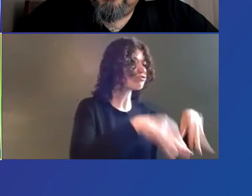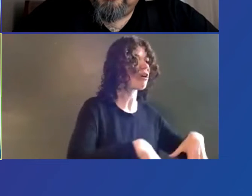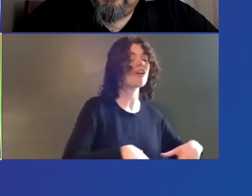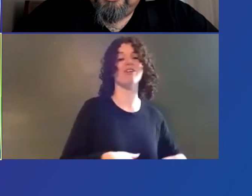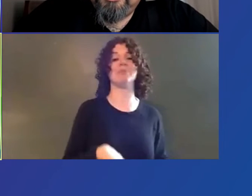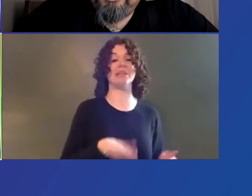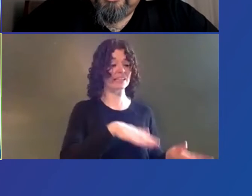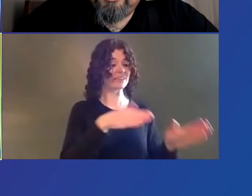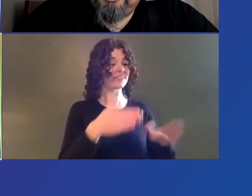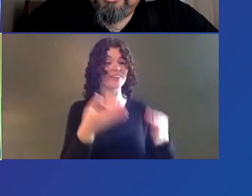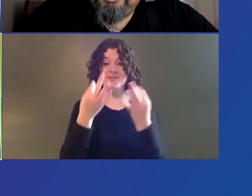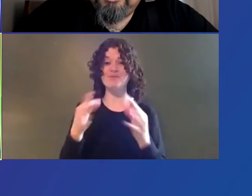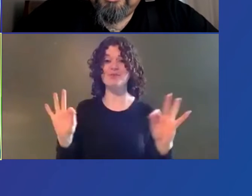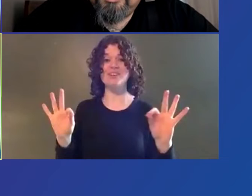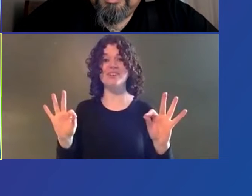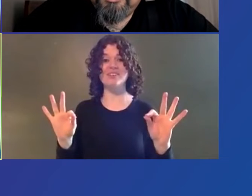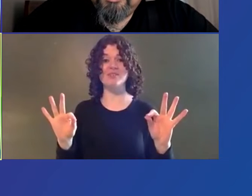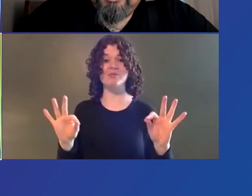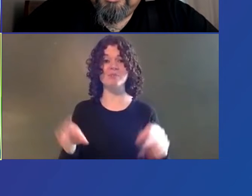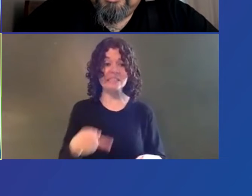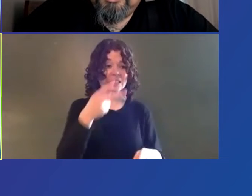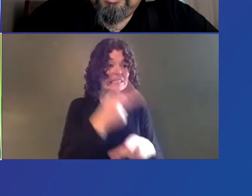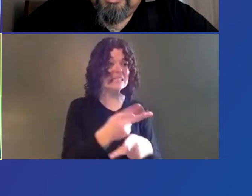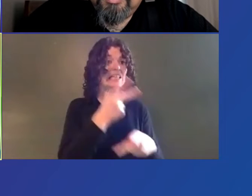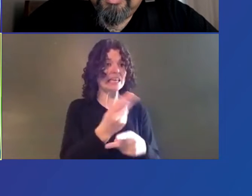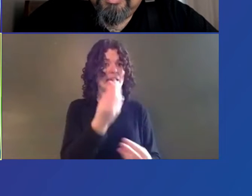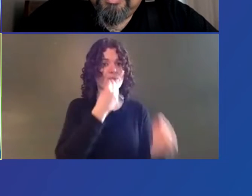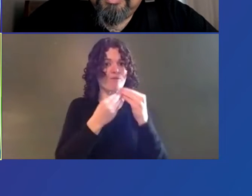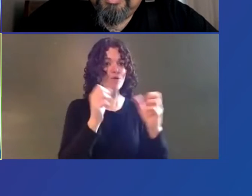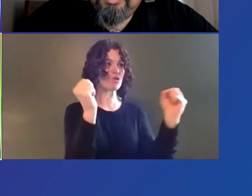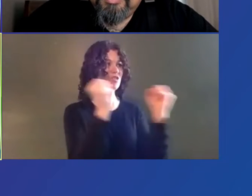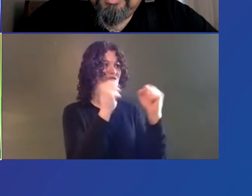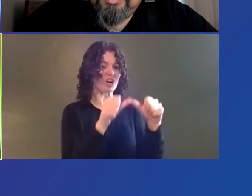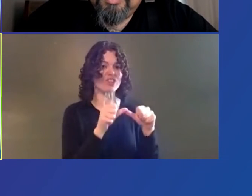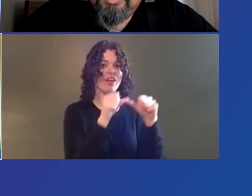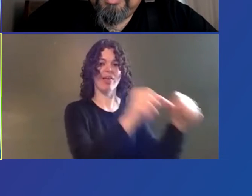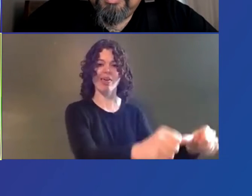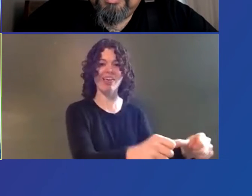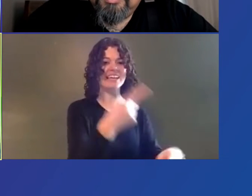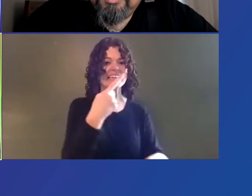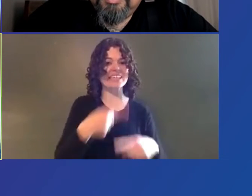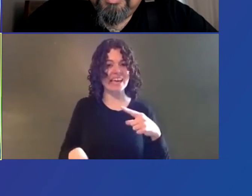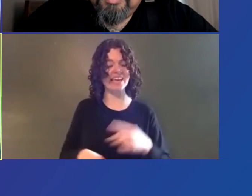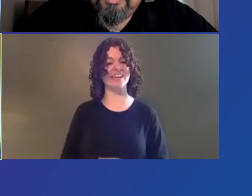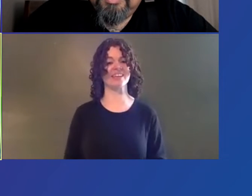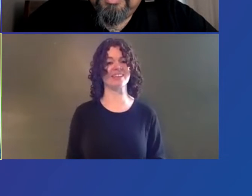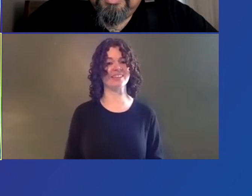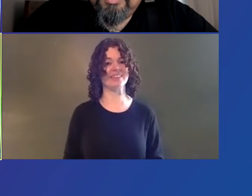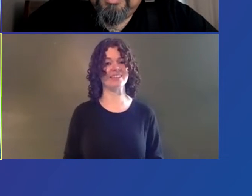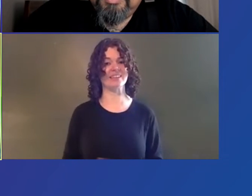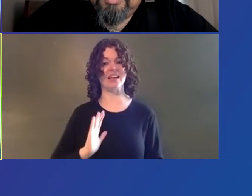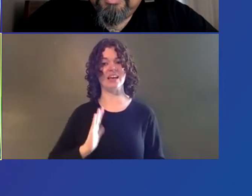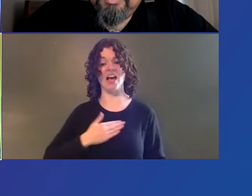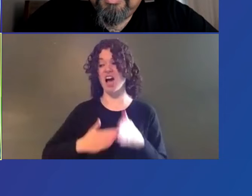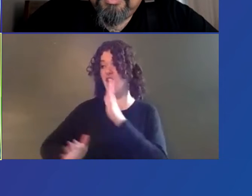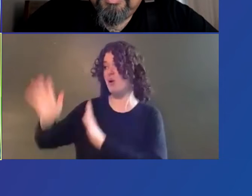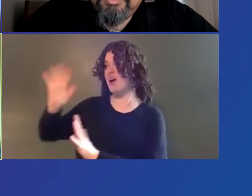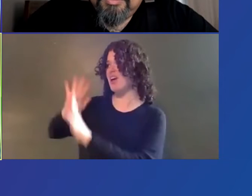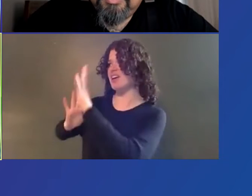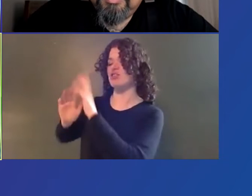refrigerator forever. Like our lives as our ancestors are longer than our lives as human beings. So why do we place more